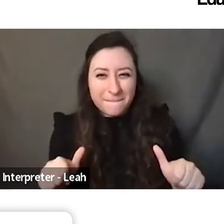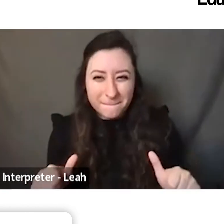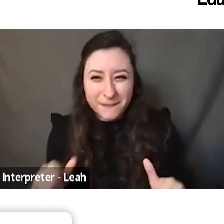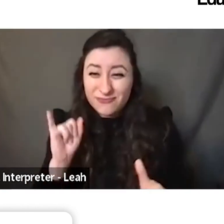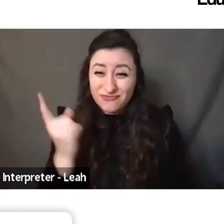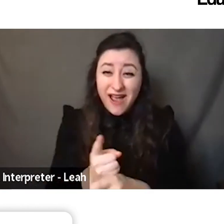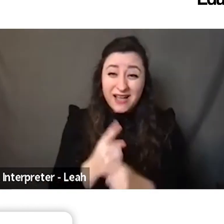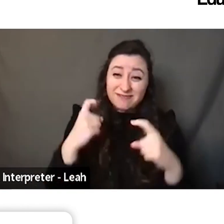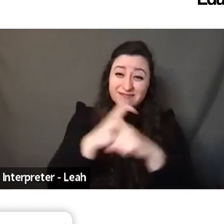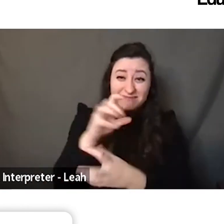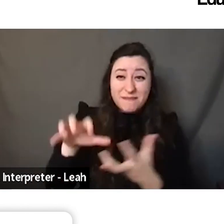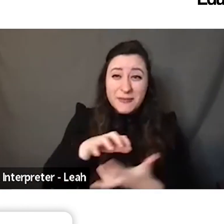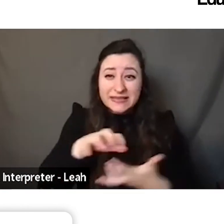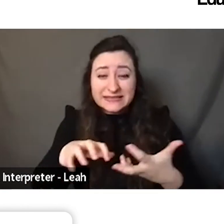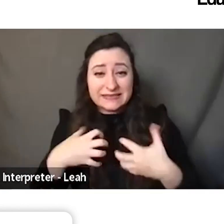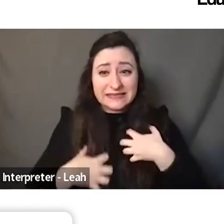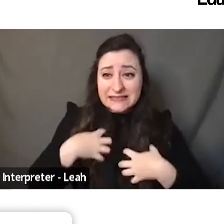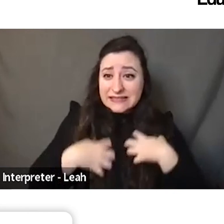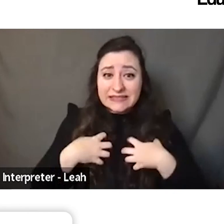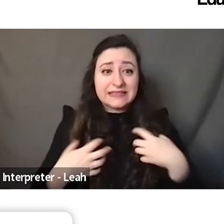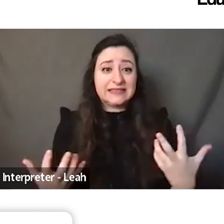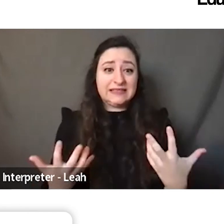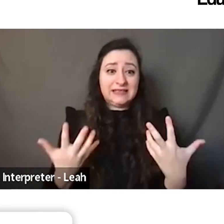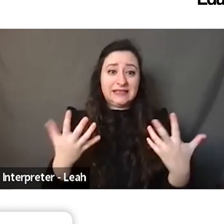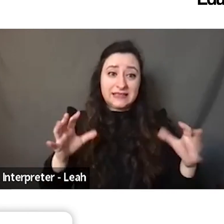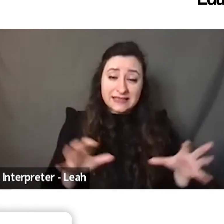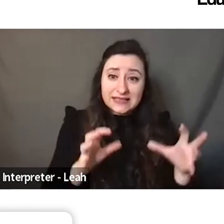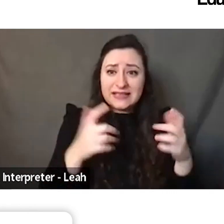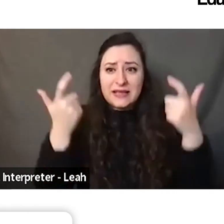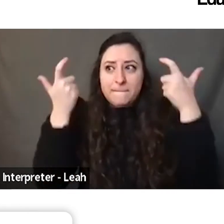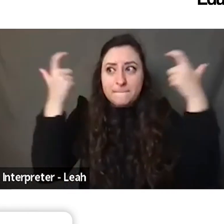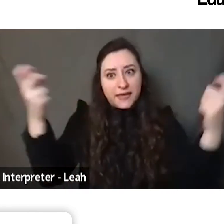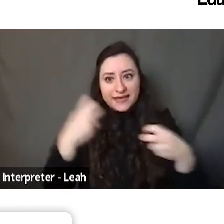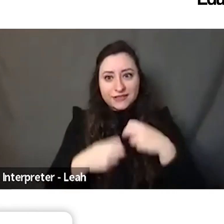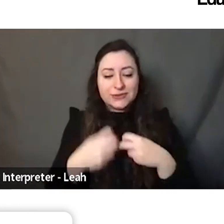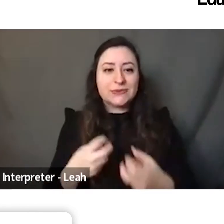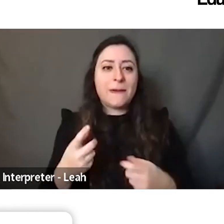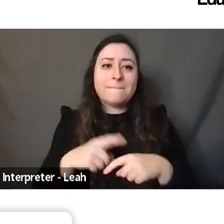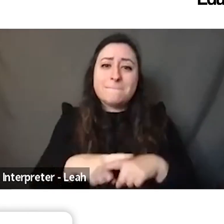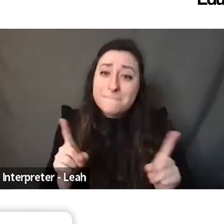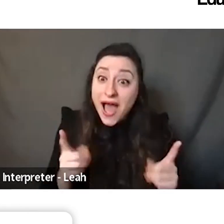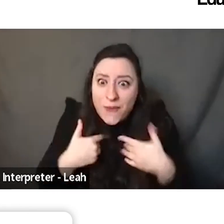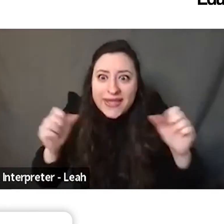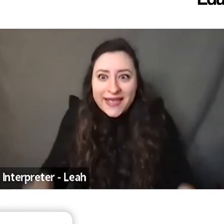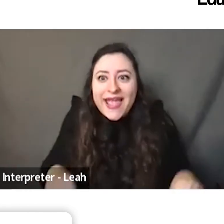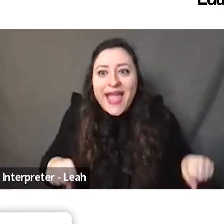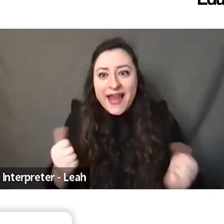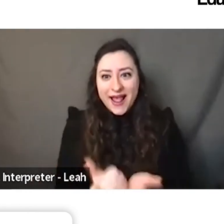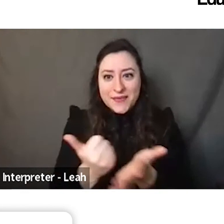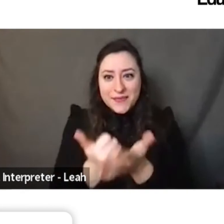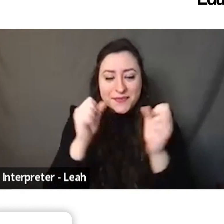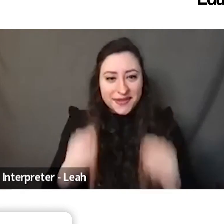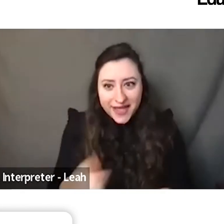one level, you know, on our heart level, that the issues facing the planet are so big, but there's something we can do about it. We can